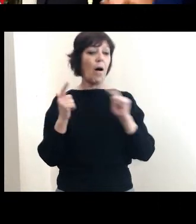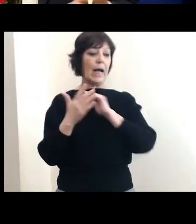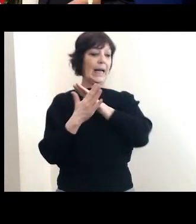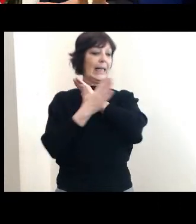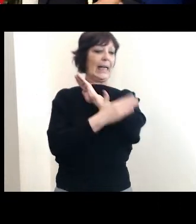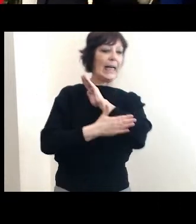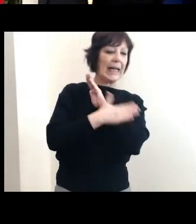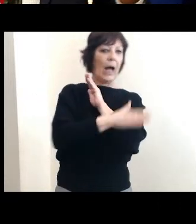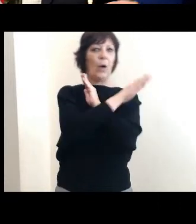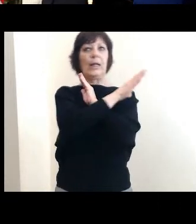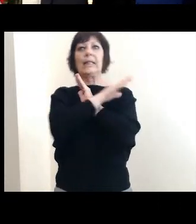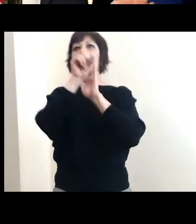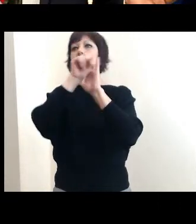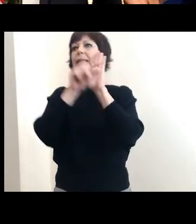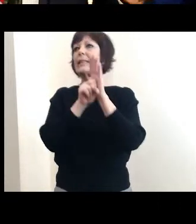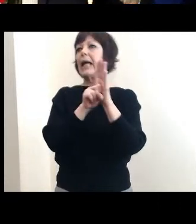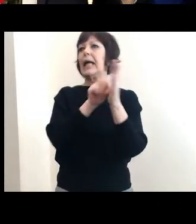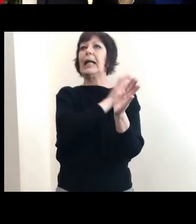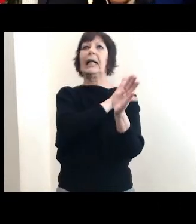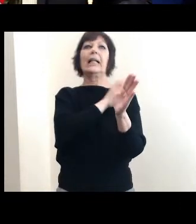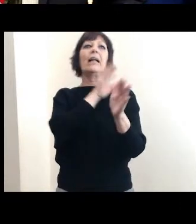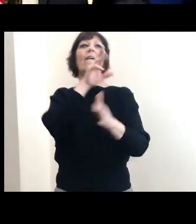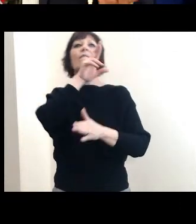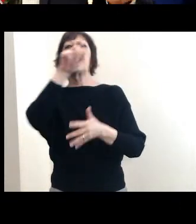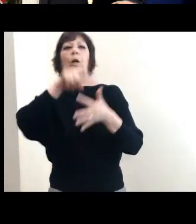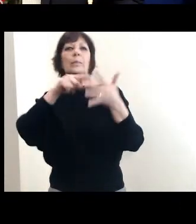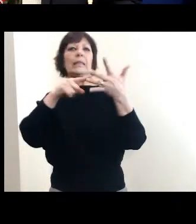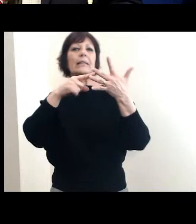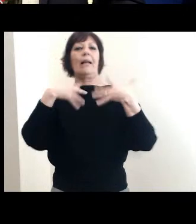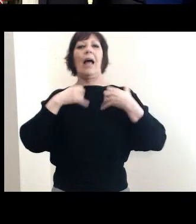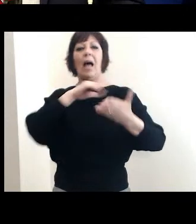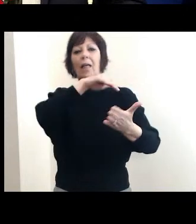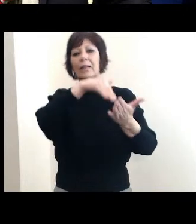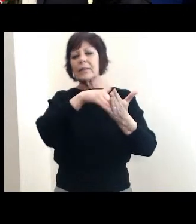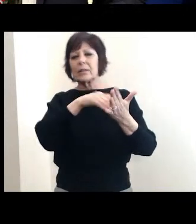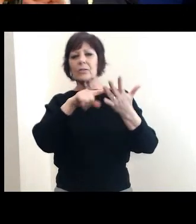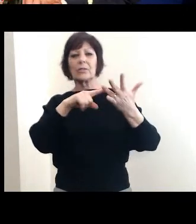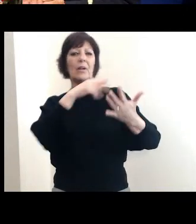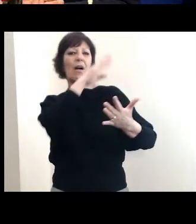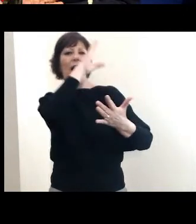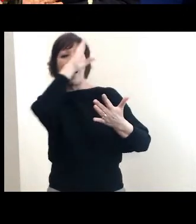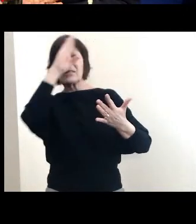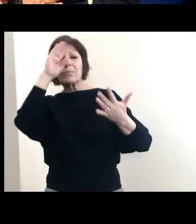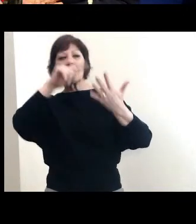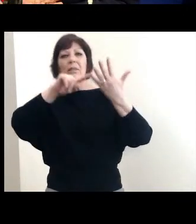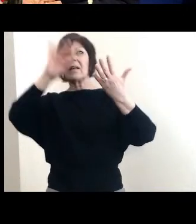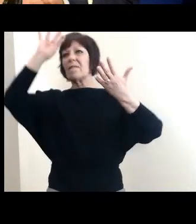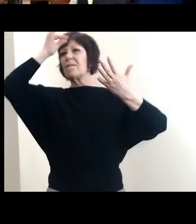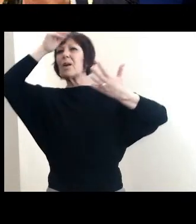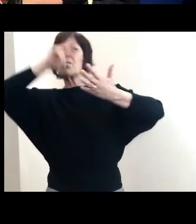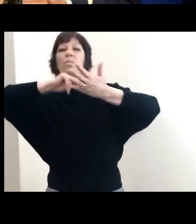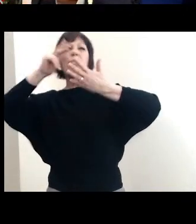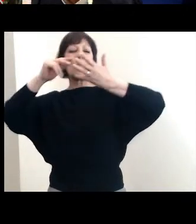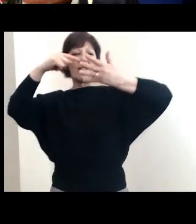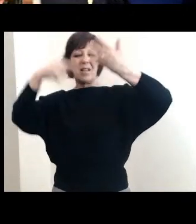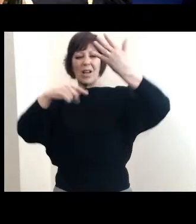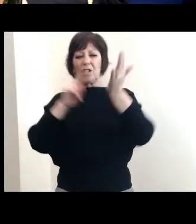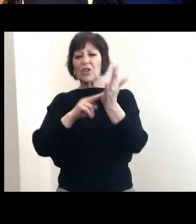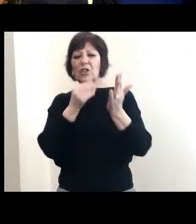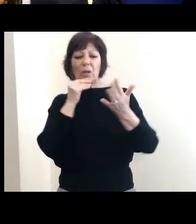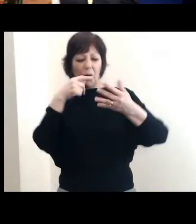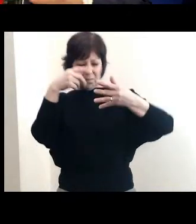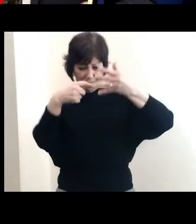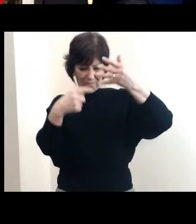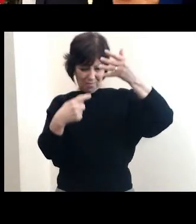clinics, state clinics, pharmacies, health centers, hospitals, the federal programs, including nursing homes and adult